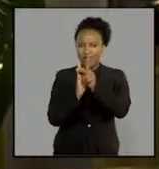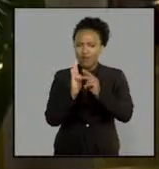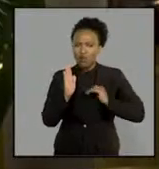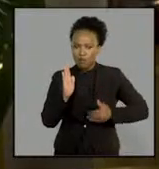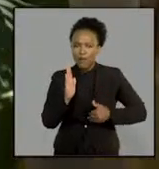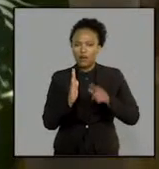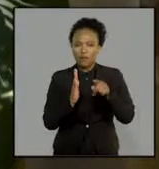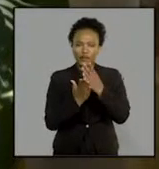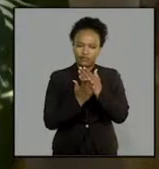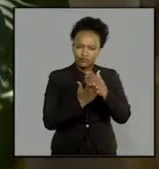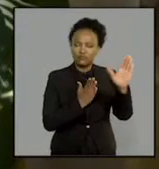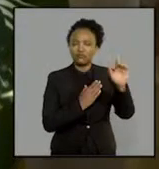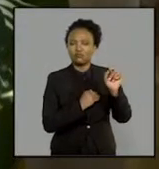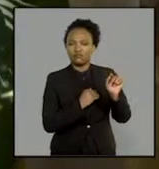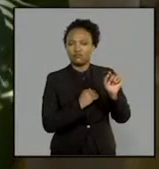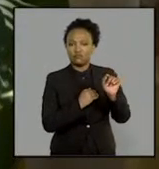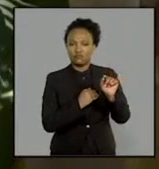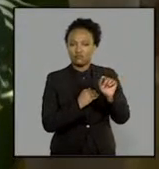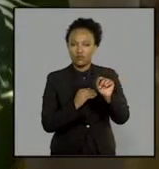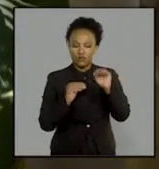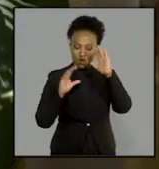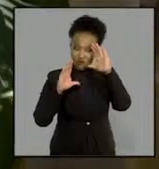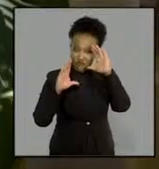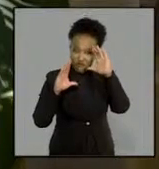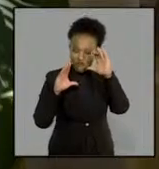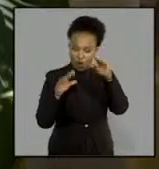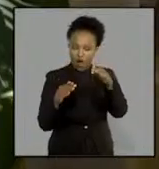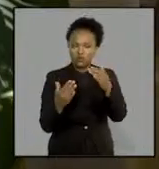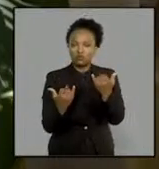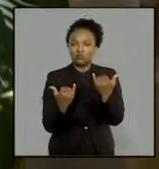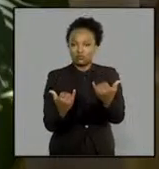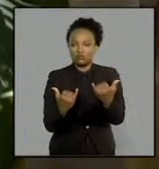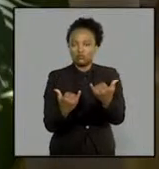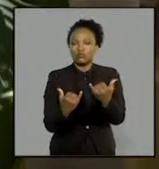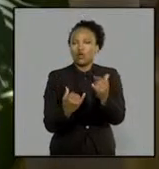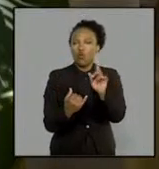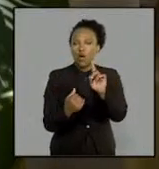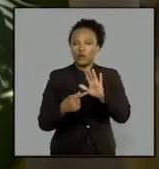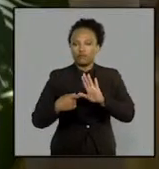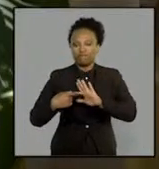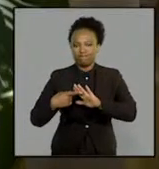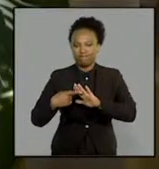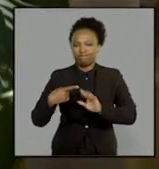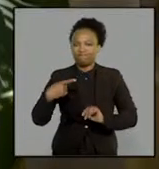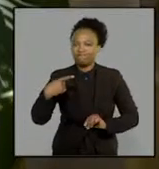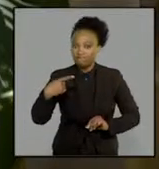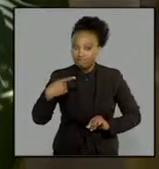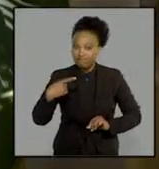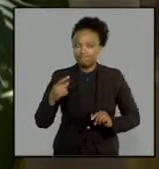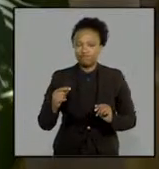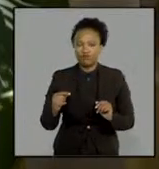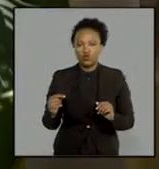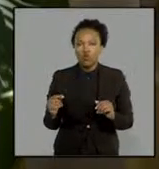and femicide. Critical focus areas for this year's celebration include, amongst